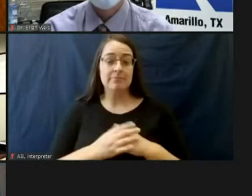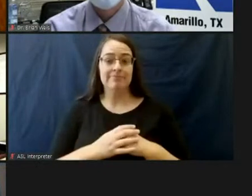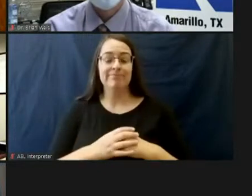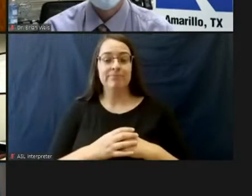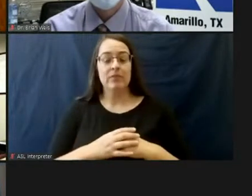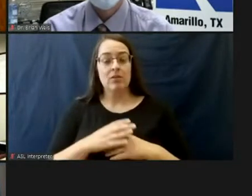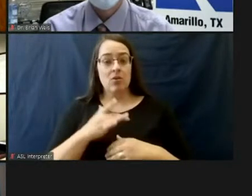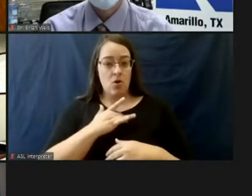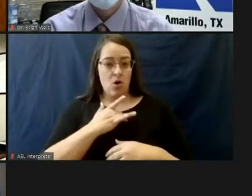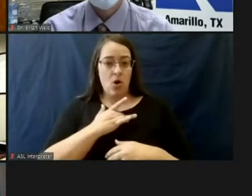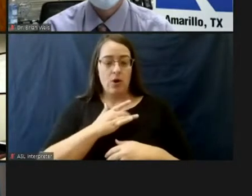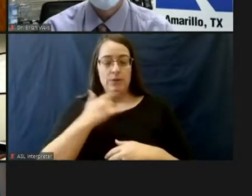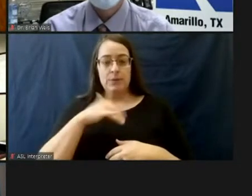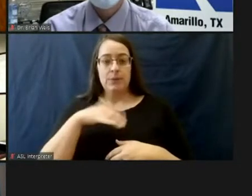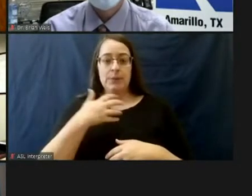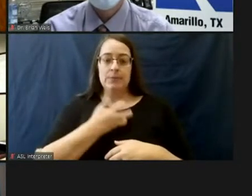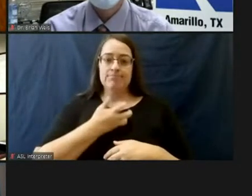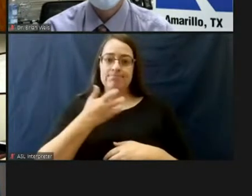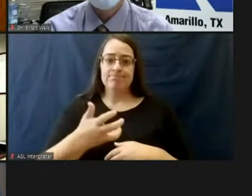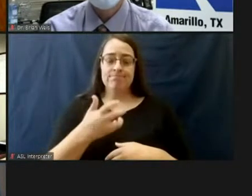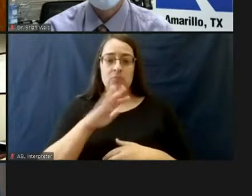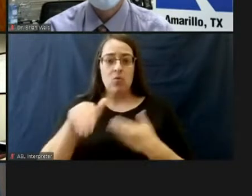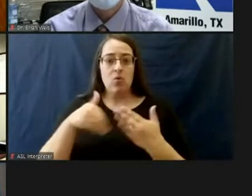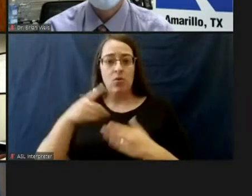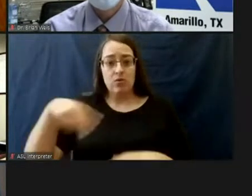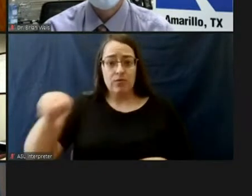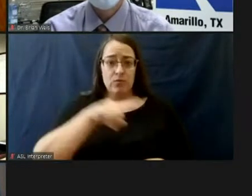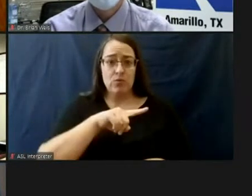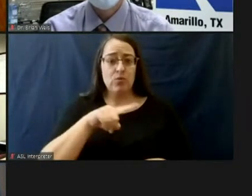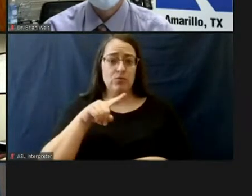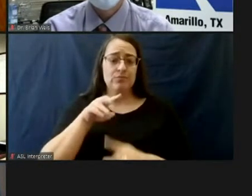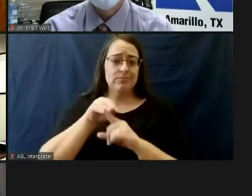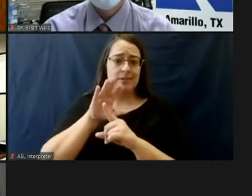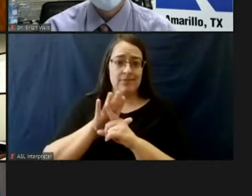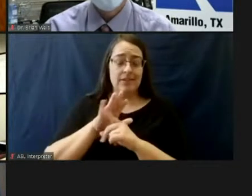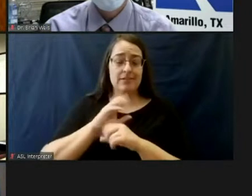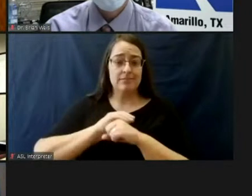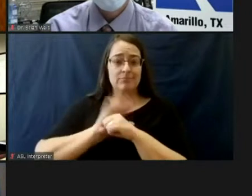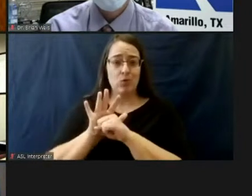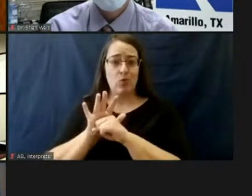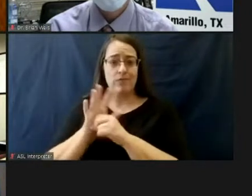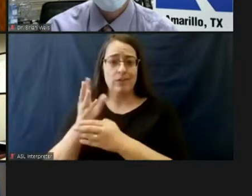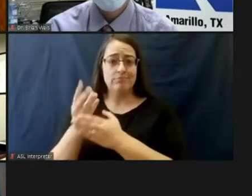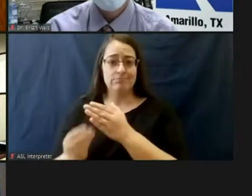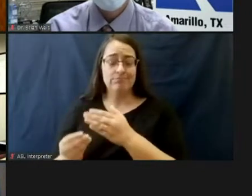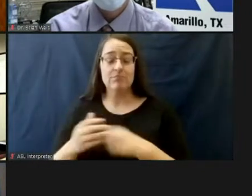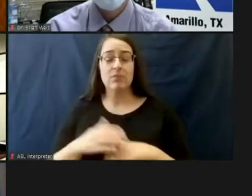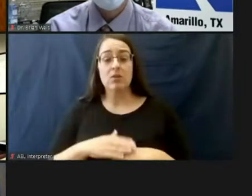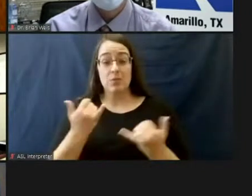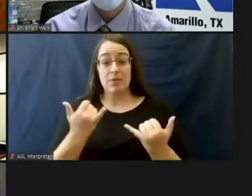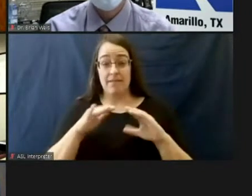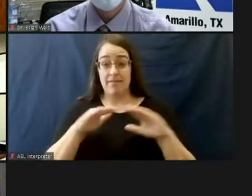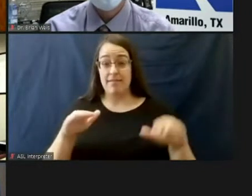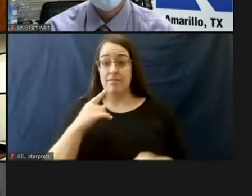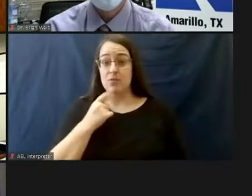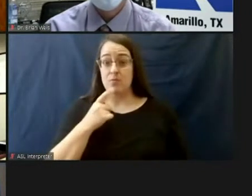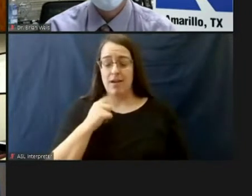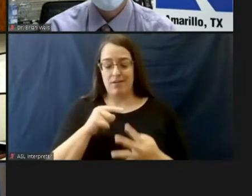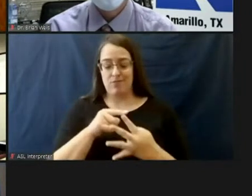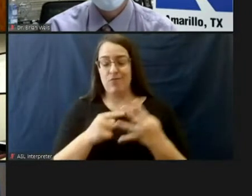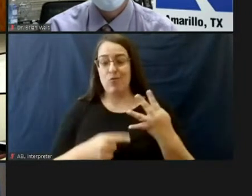out to all those who've been affected in this way. We currently are still in level red. All 4 of the metrics that